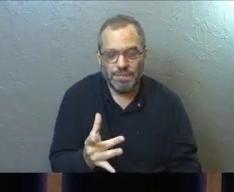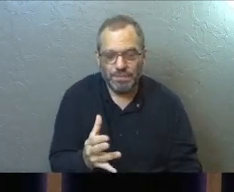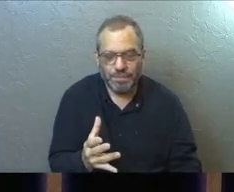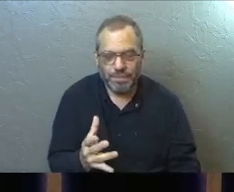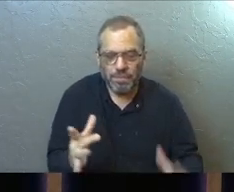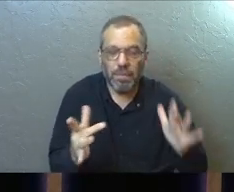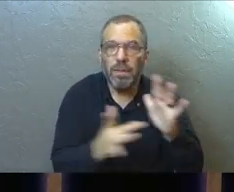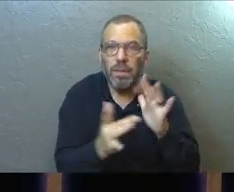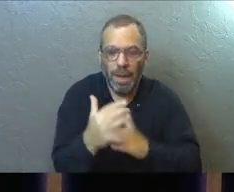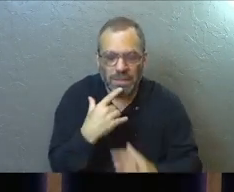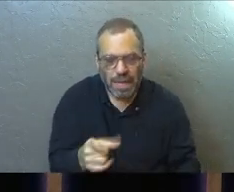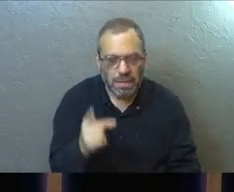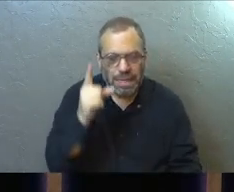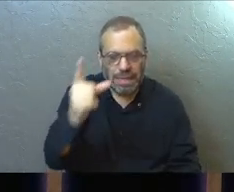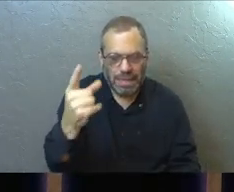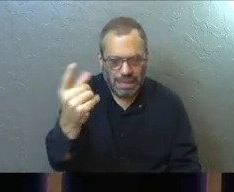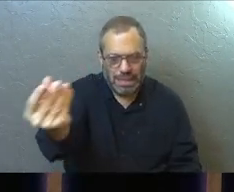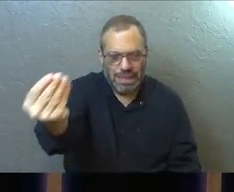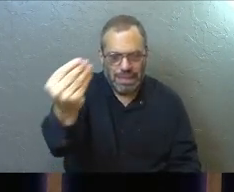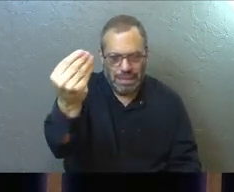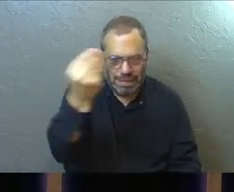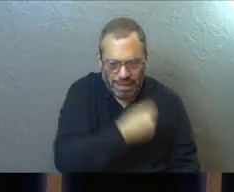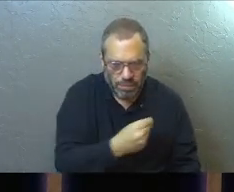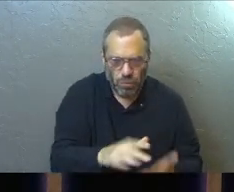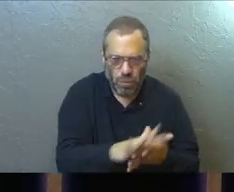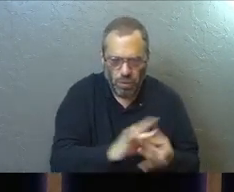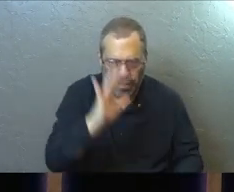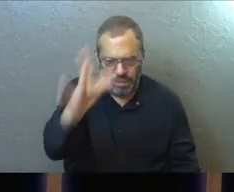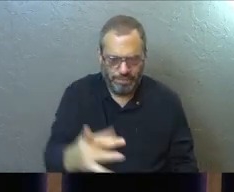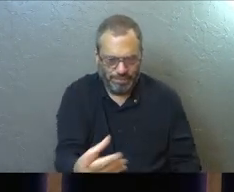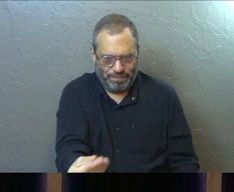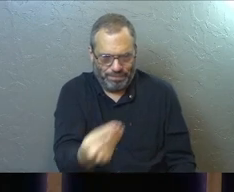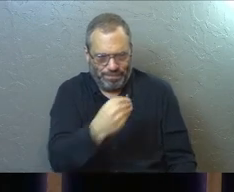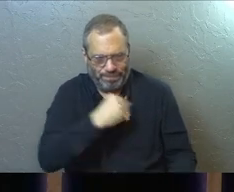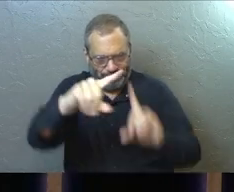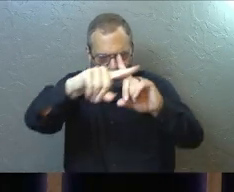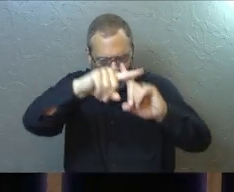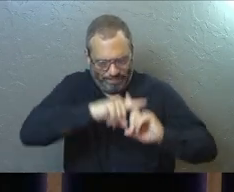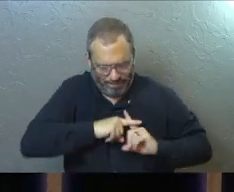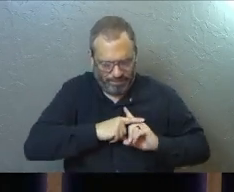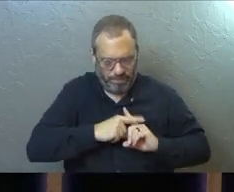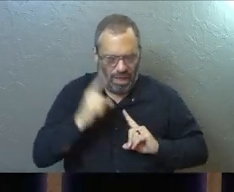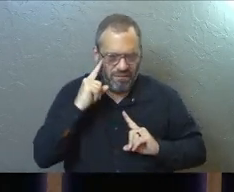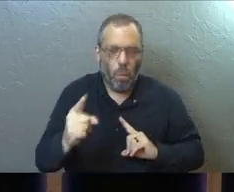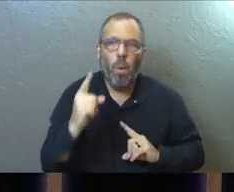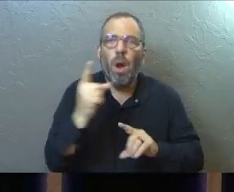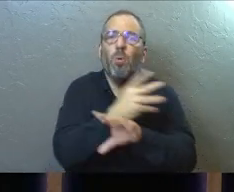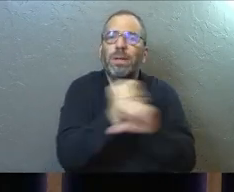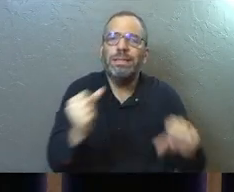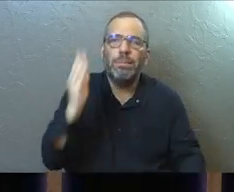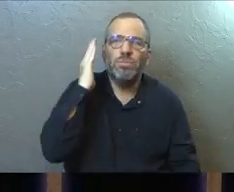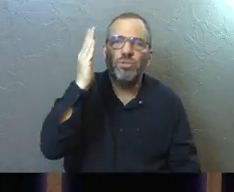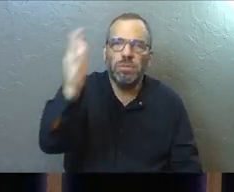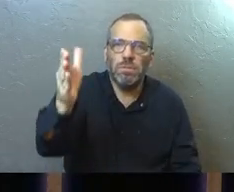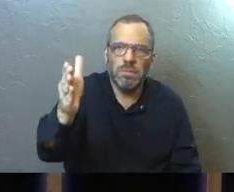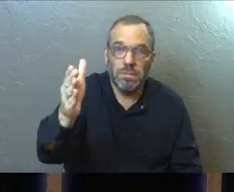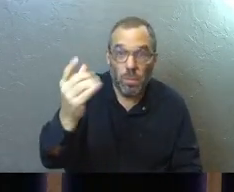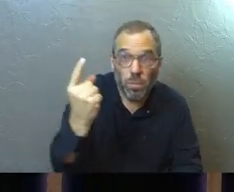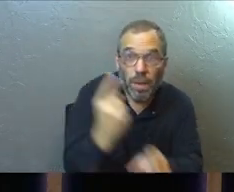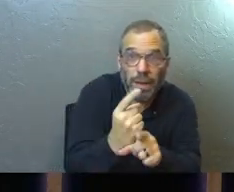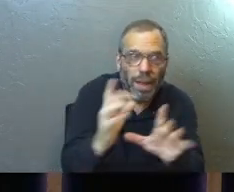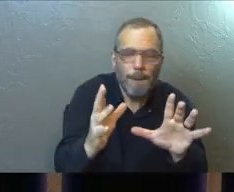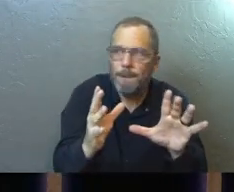The scripture says that he has given you the Holy Spirit as a seal for the day of redemption. Amen.